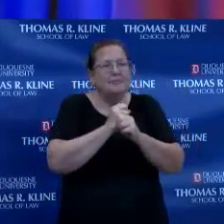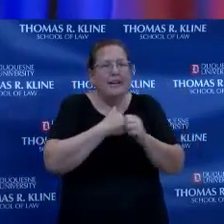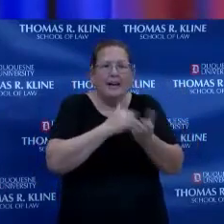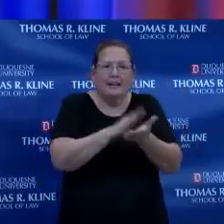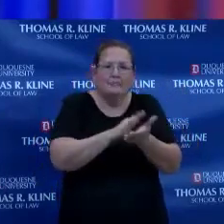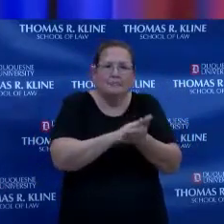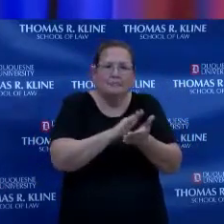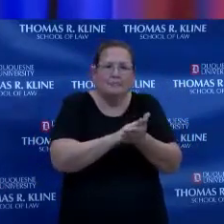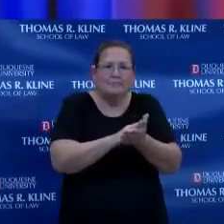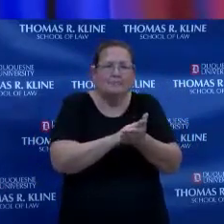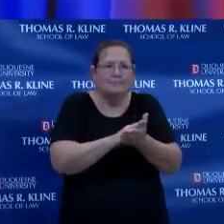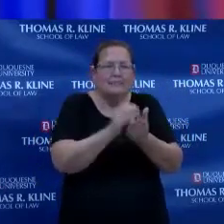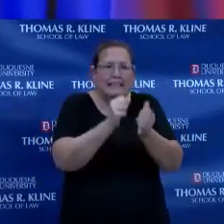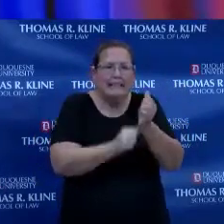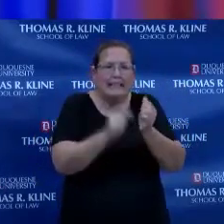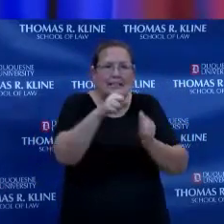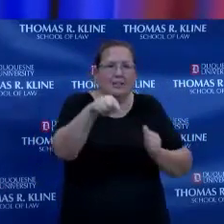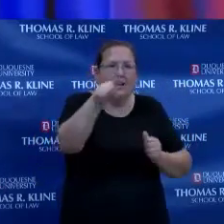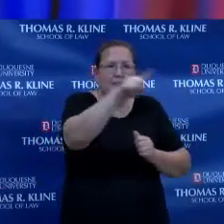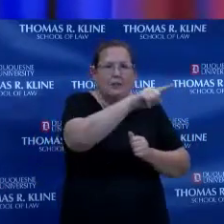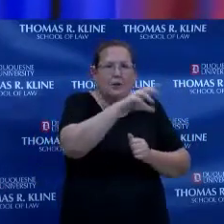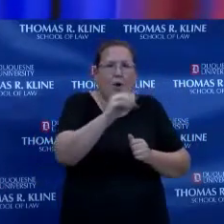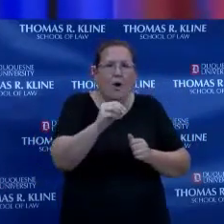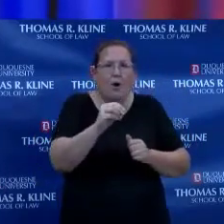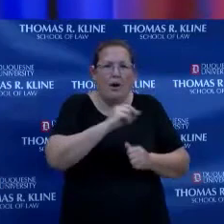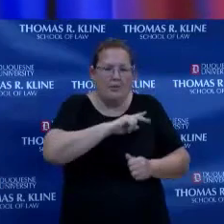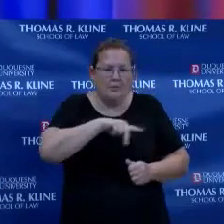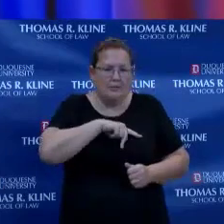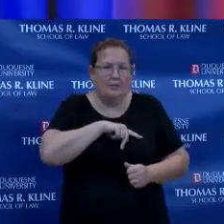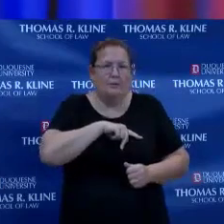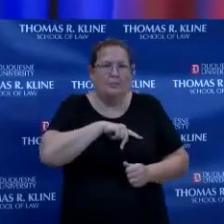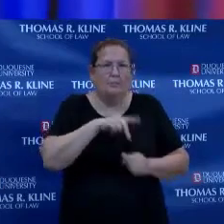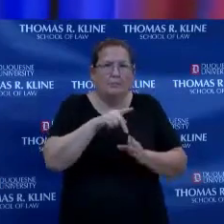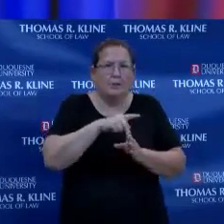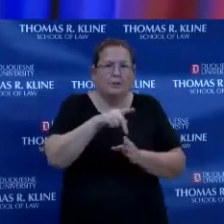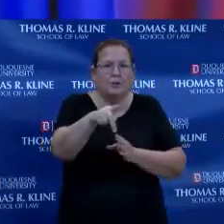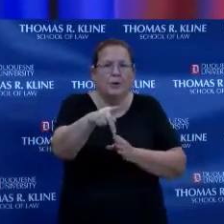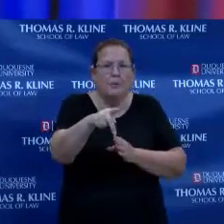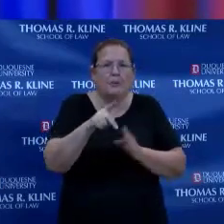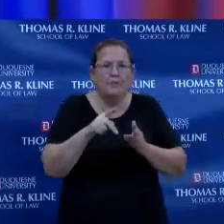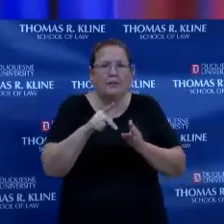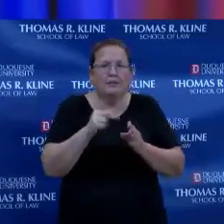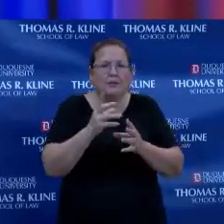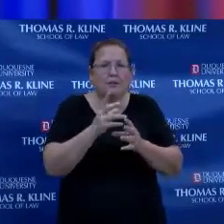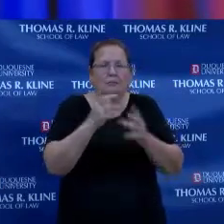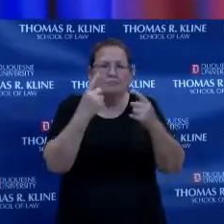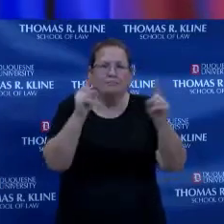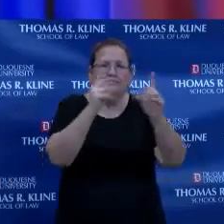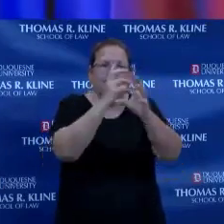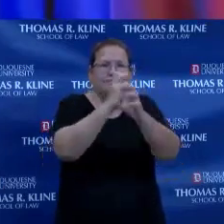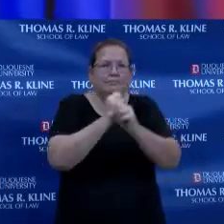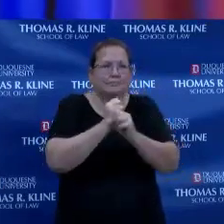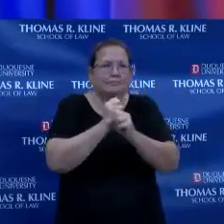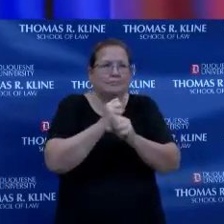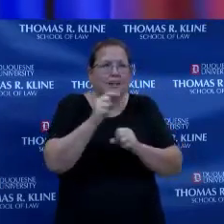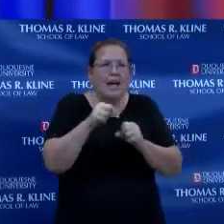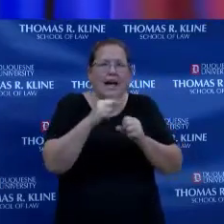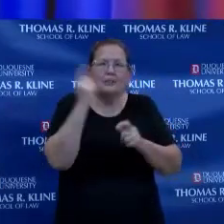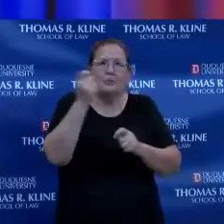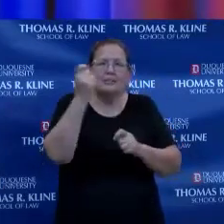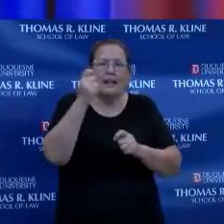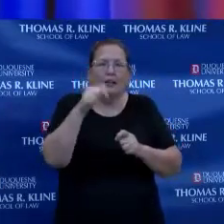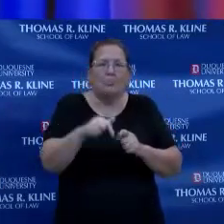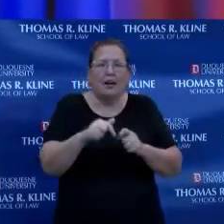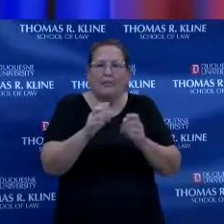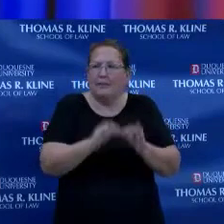singular personal and professional accomplishment. As we celebrate this important milestone, I